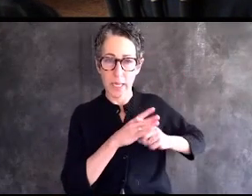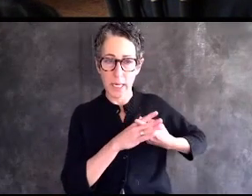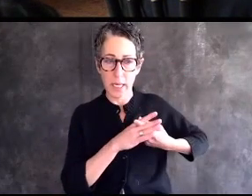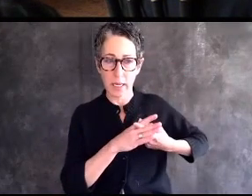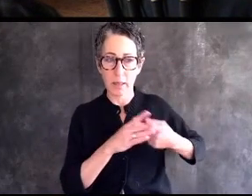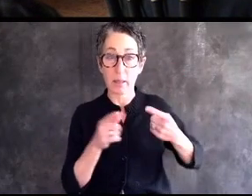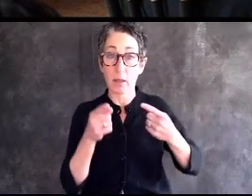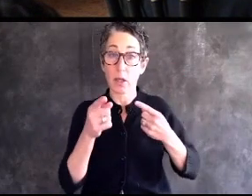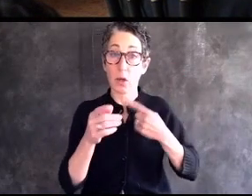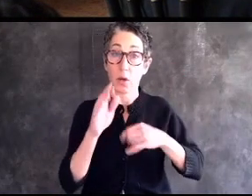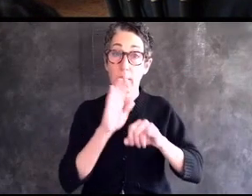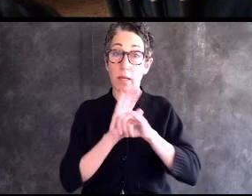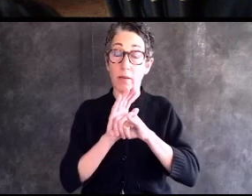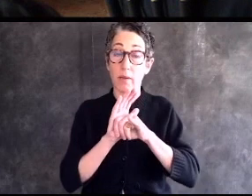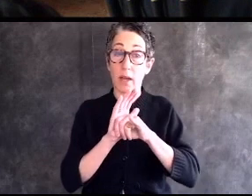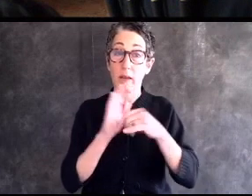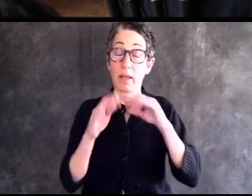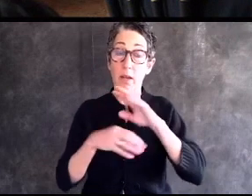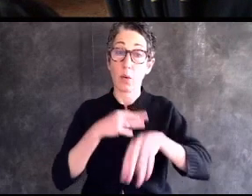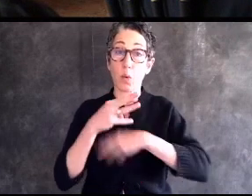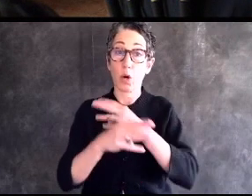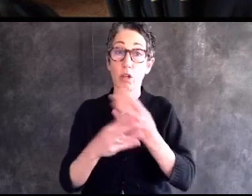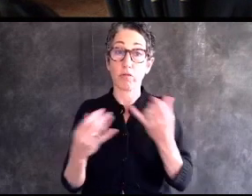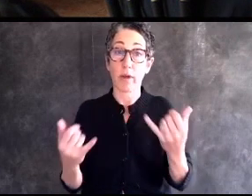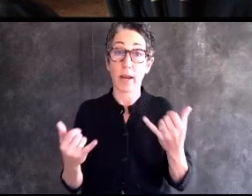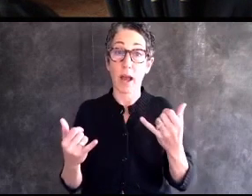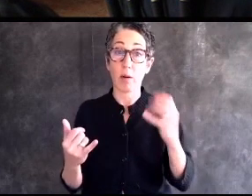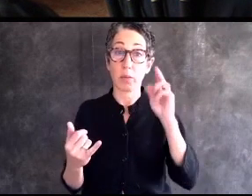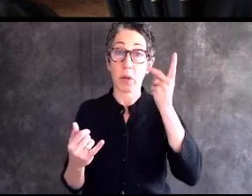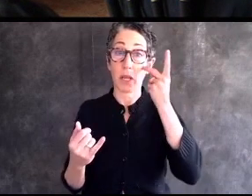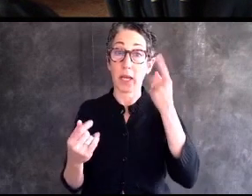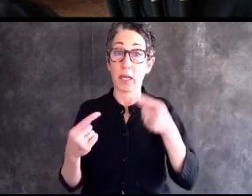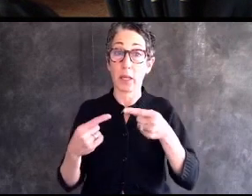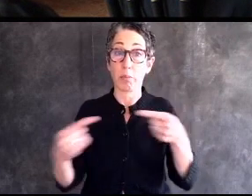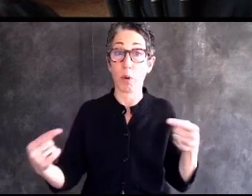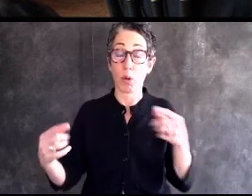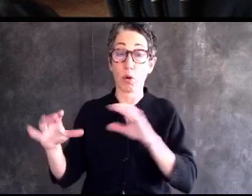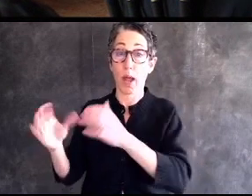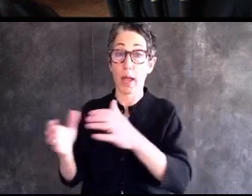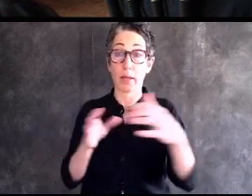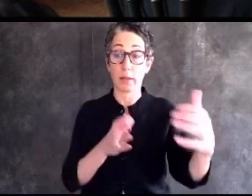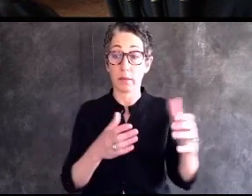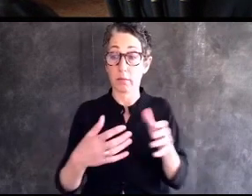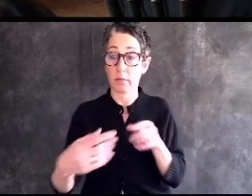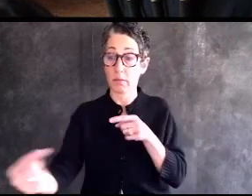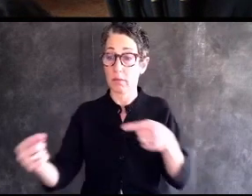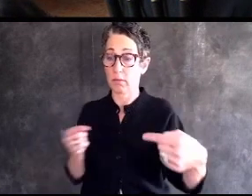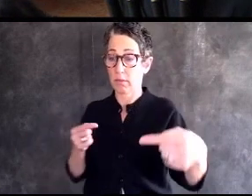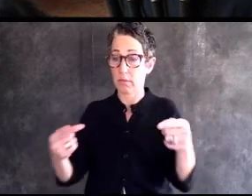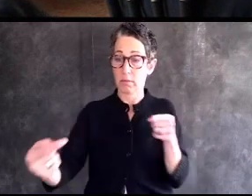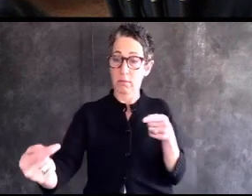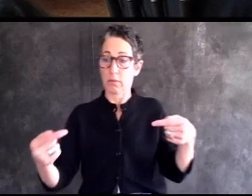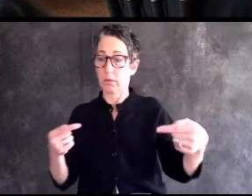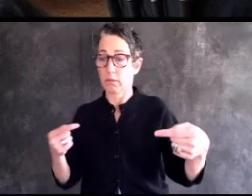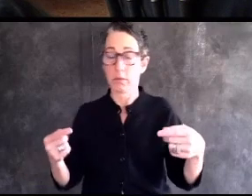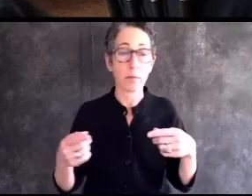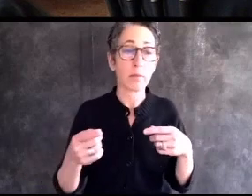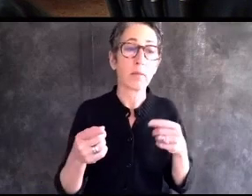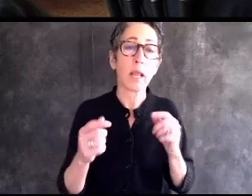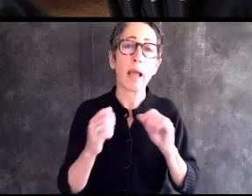world of polarization, especially politically, and I believe even culturally and ideologically. How do you fight